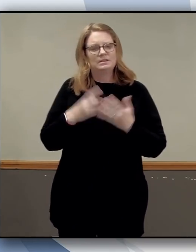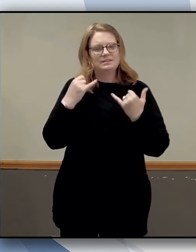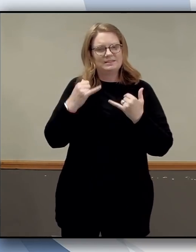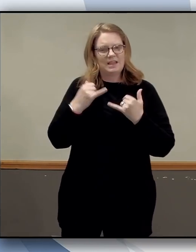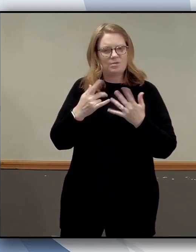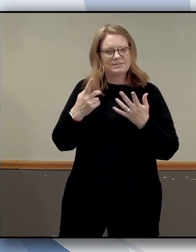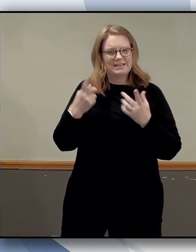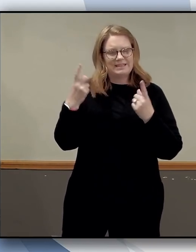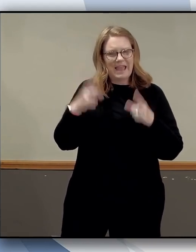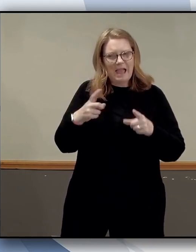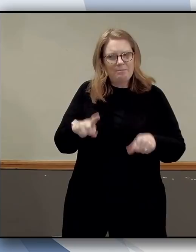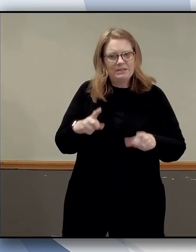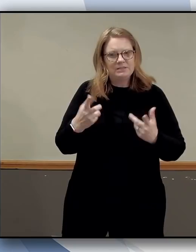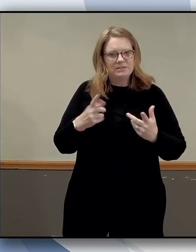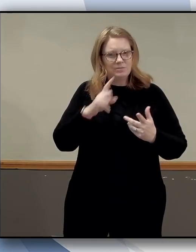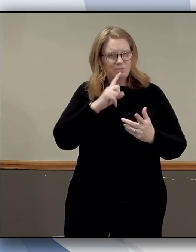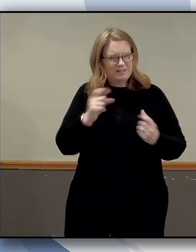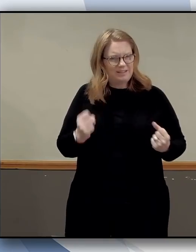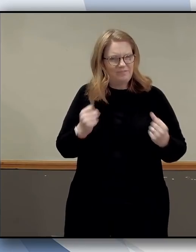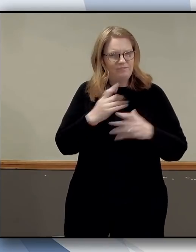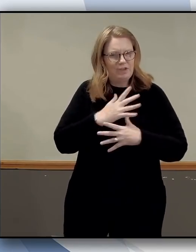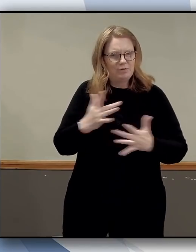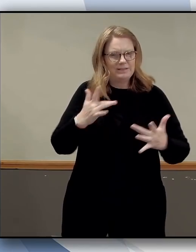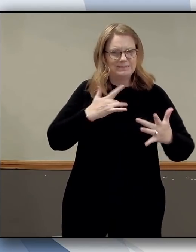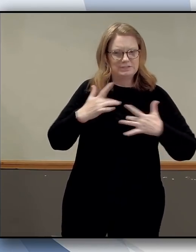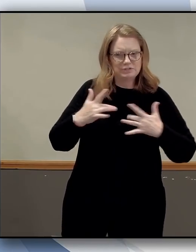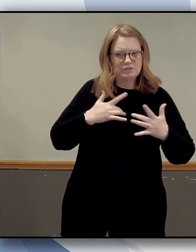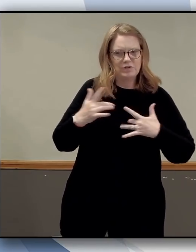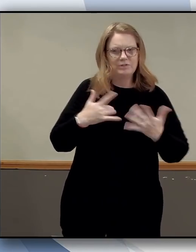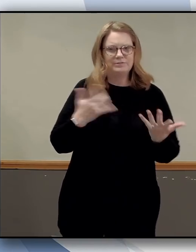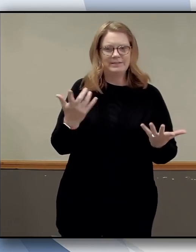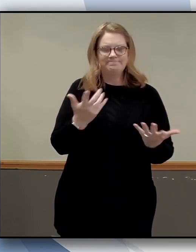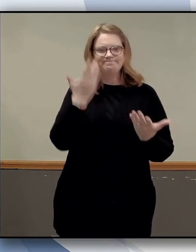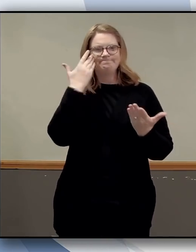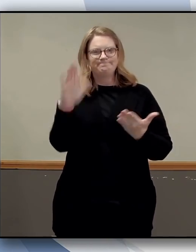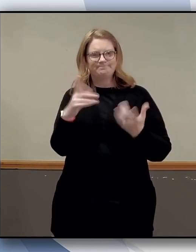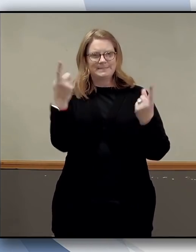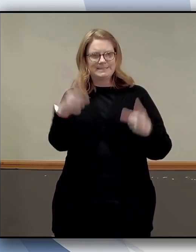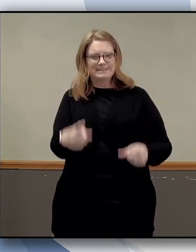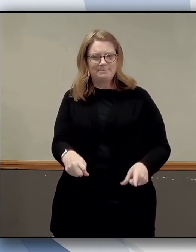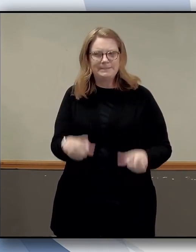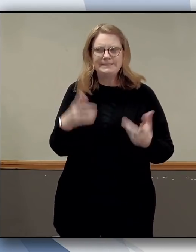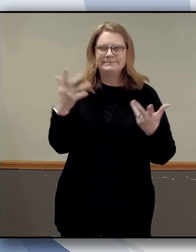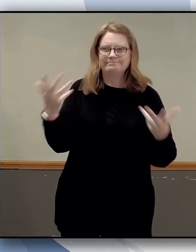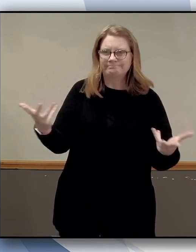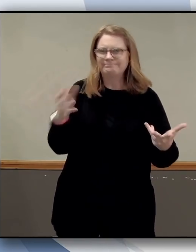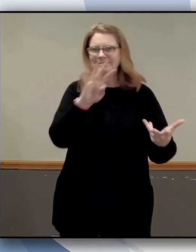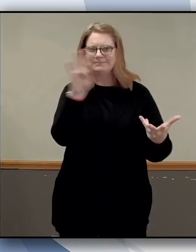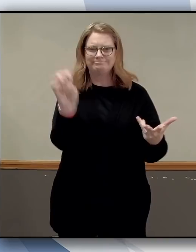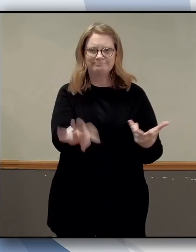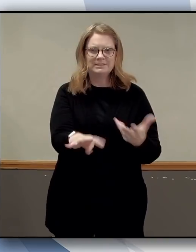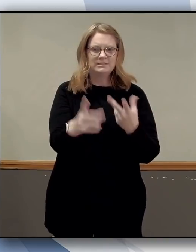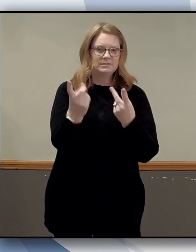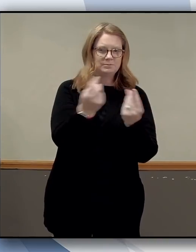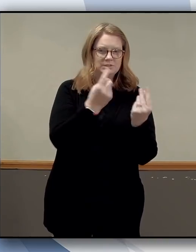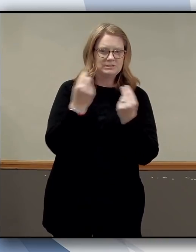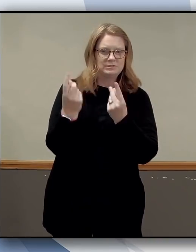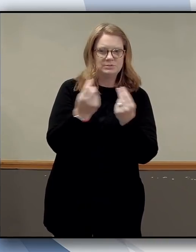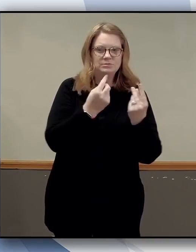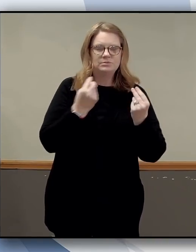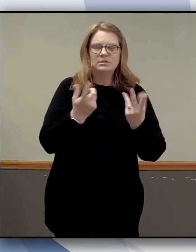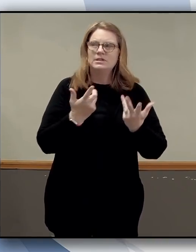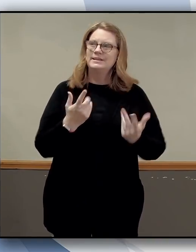was fear and concern and lots of unknowns, and there was a national narrative that